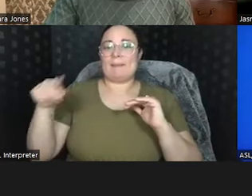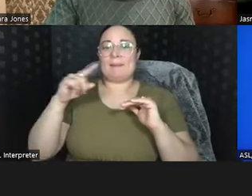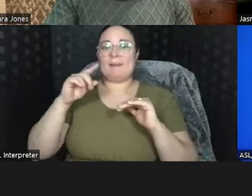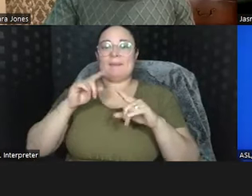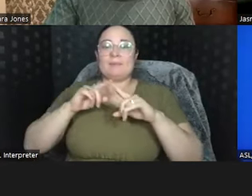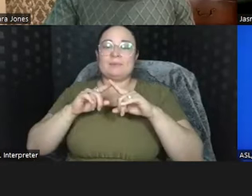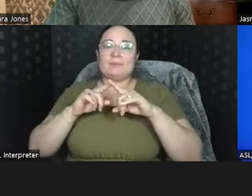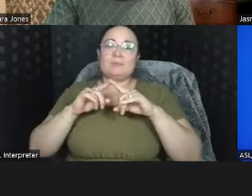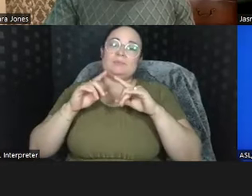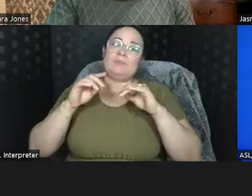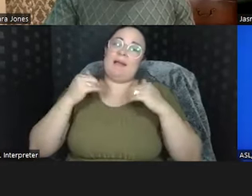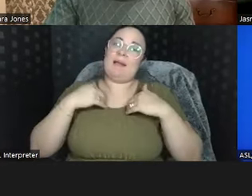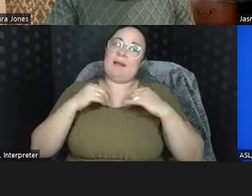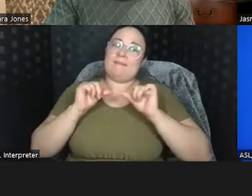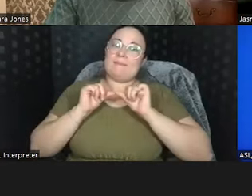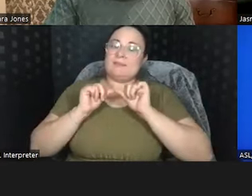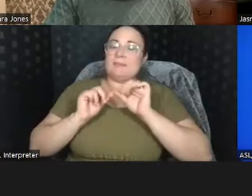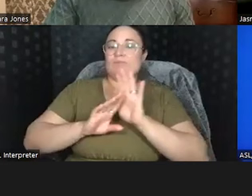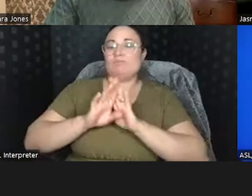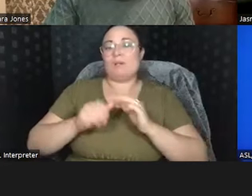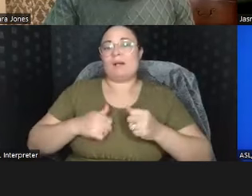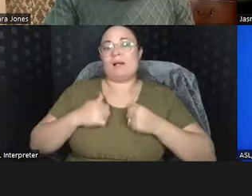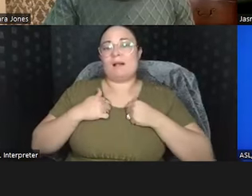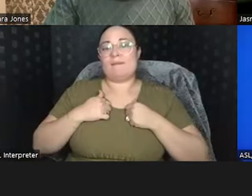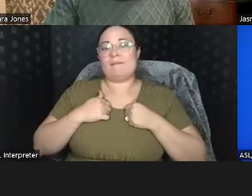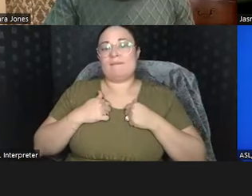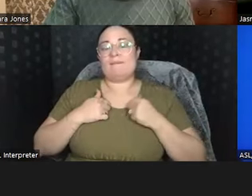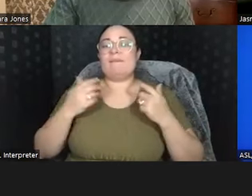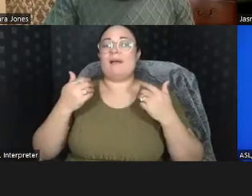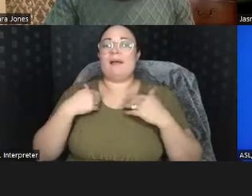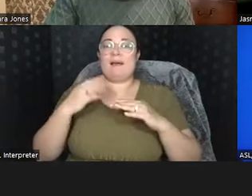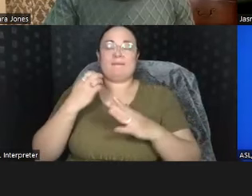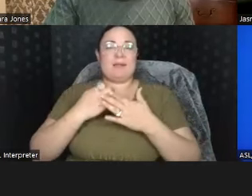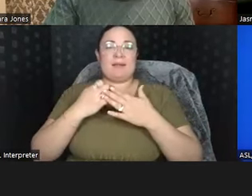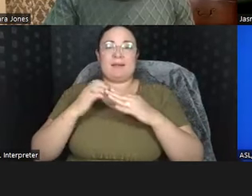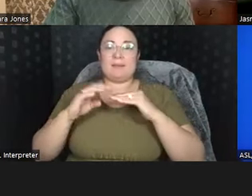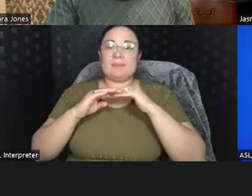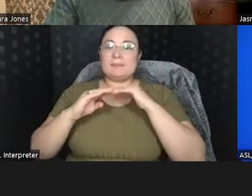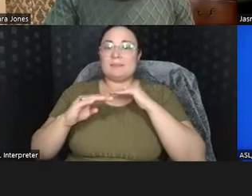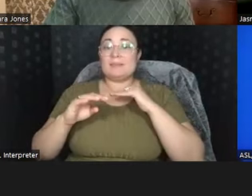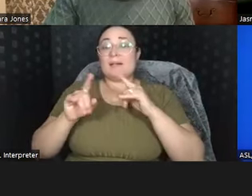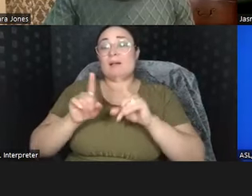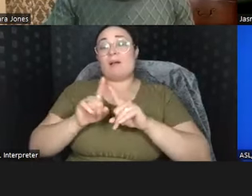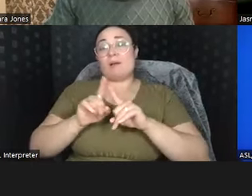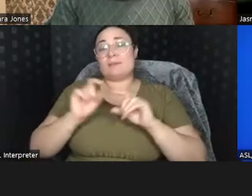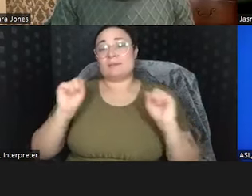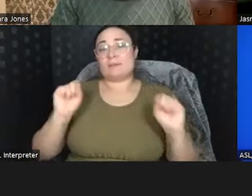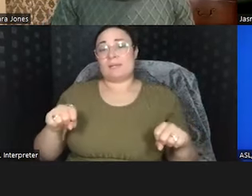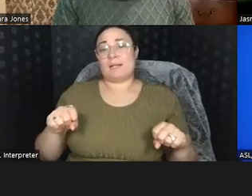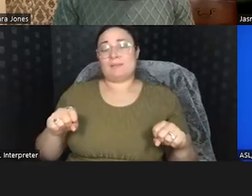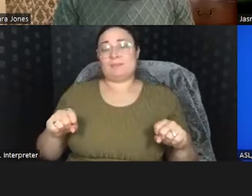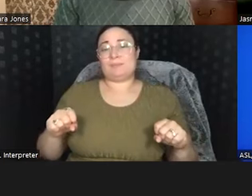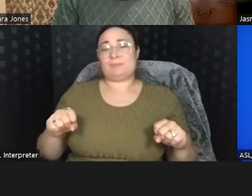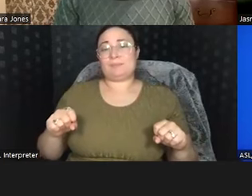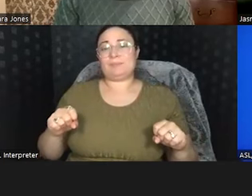to like have a sustainable life, to be able to have economic stability, and to also be able to, you know,